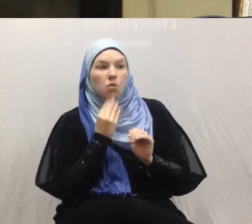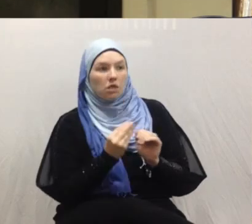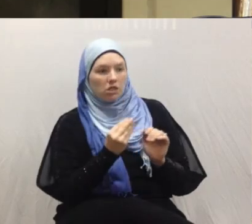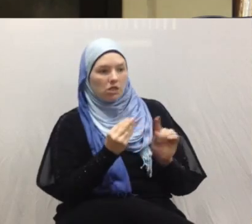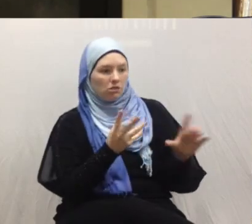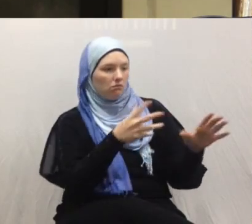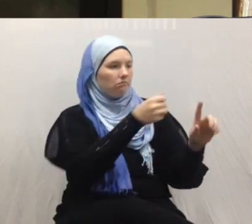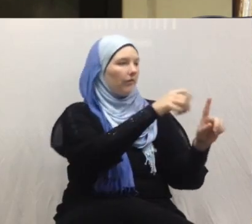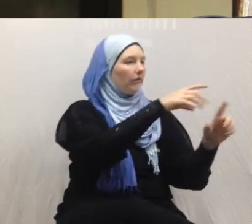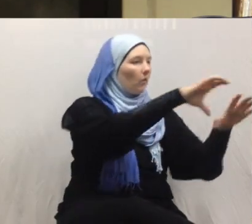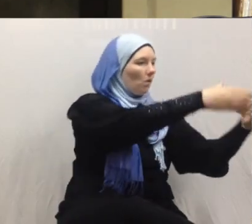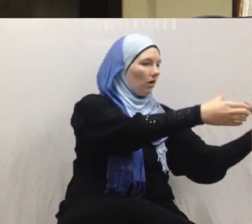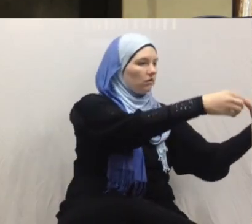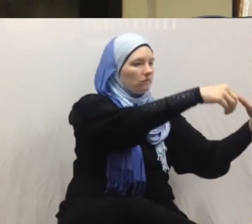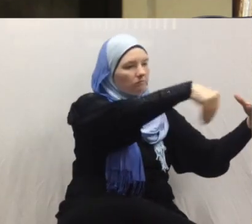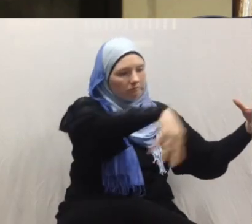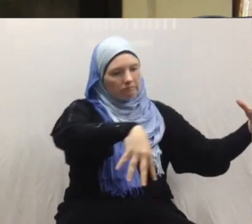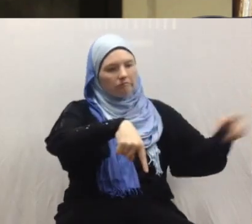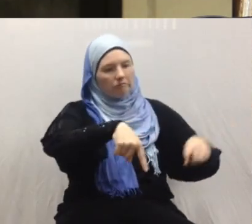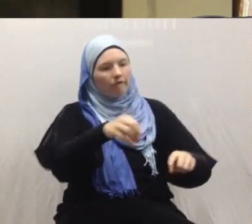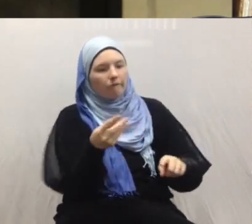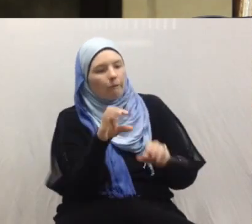or subclans, they are